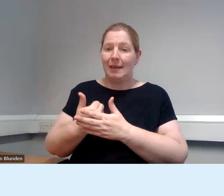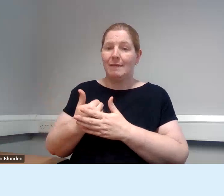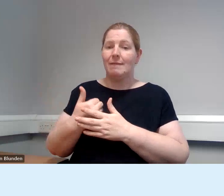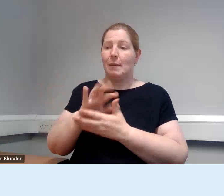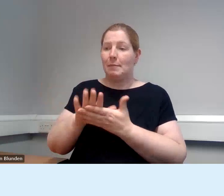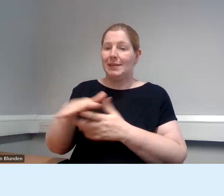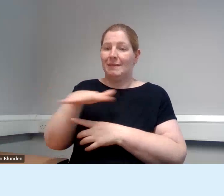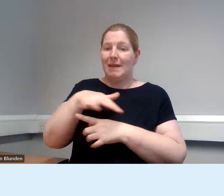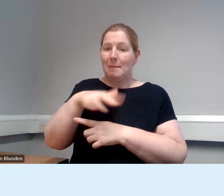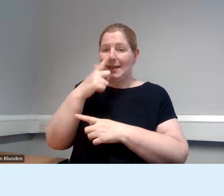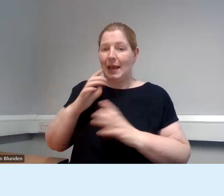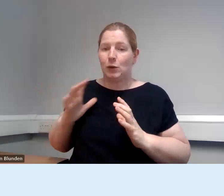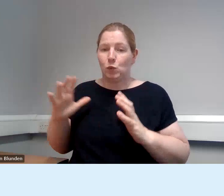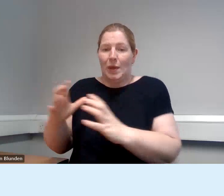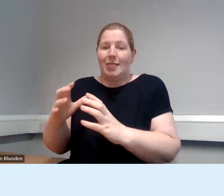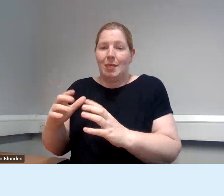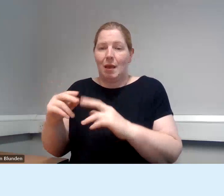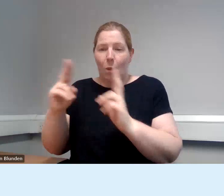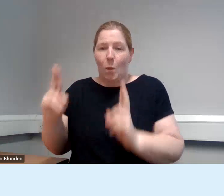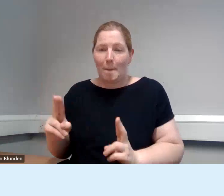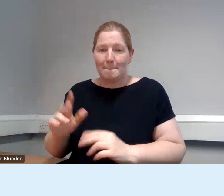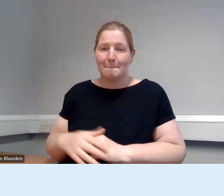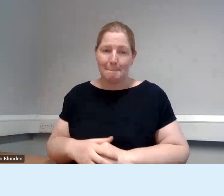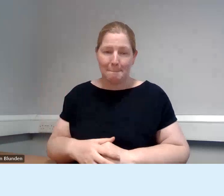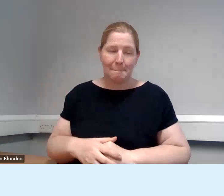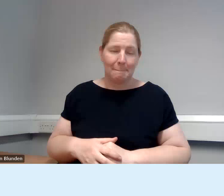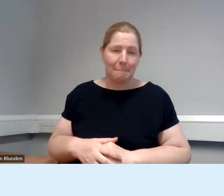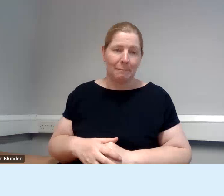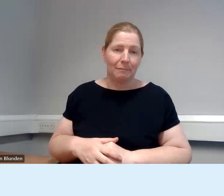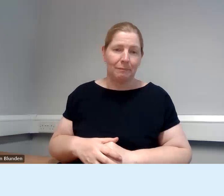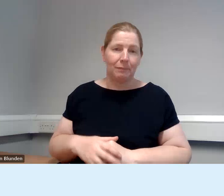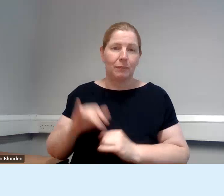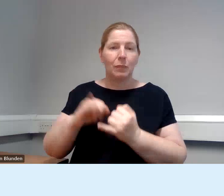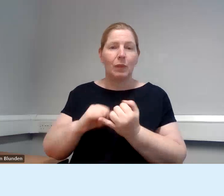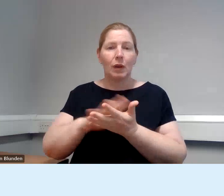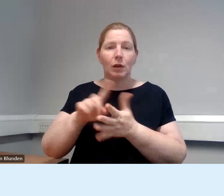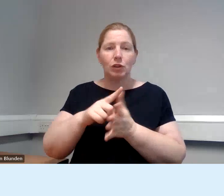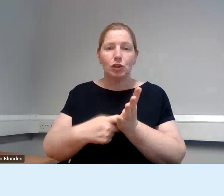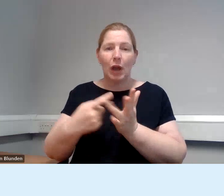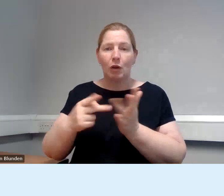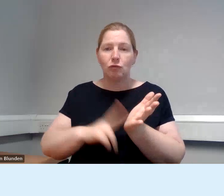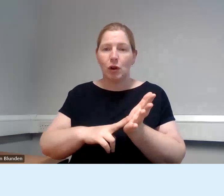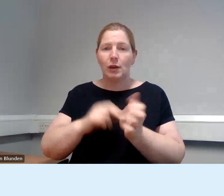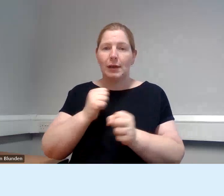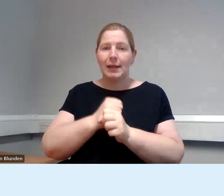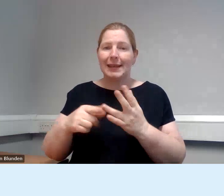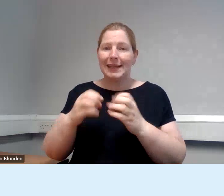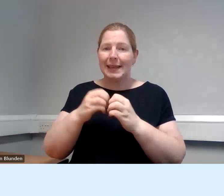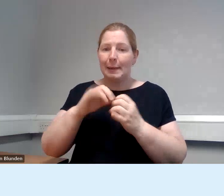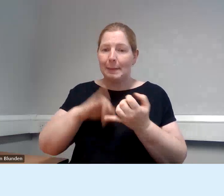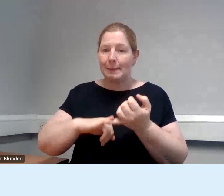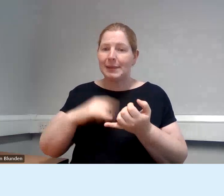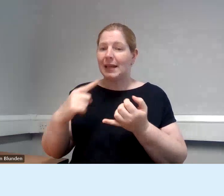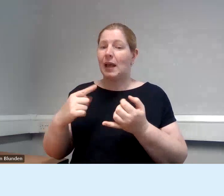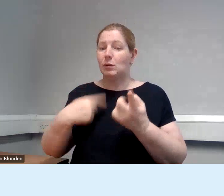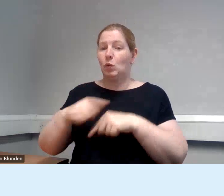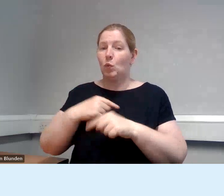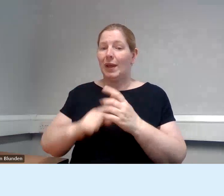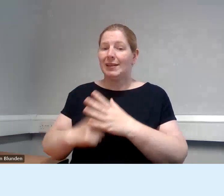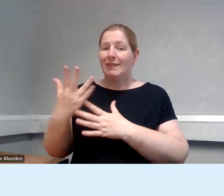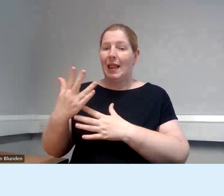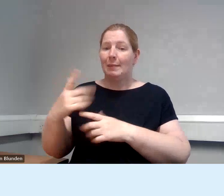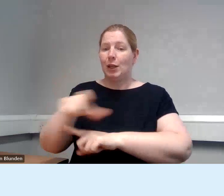home. And also Sharon Gibbs has come in to say that we're developing community-based frailty teams